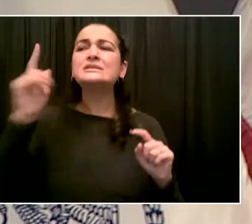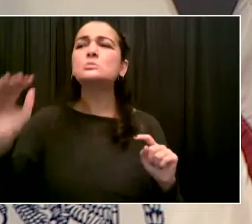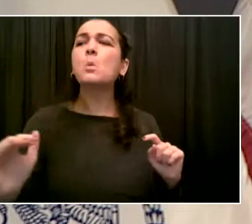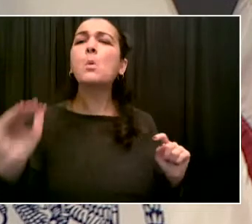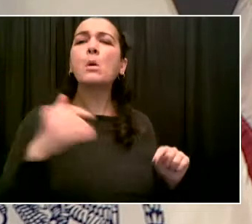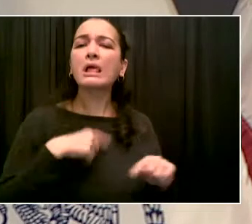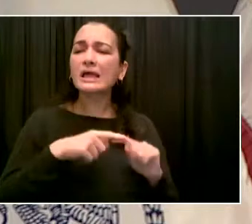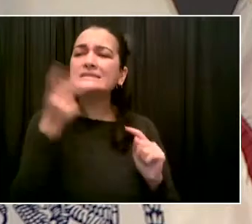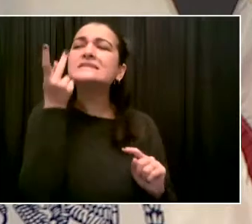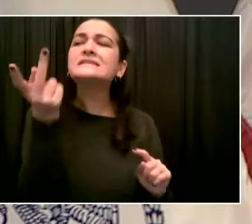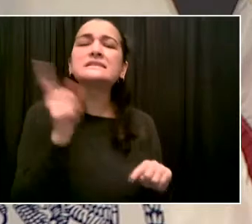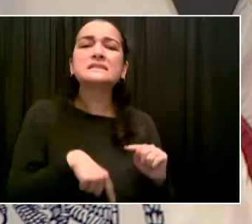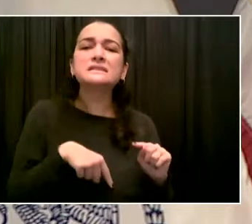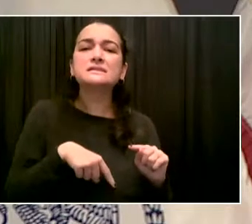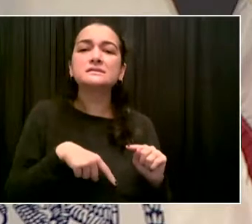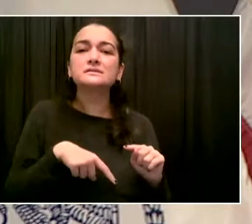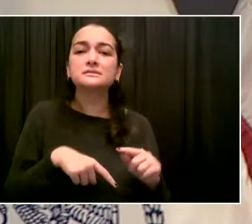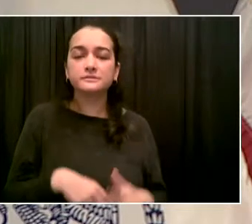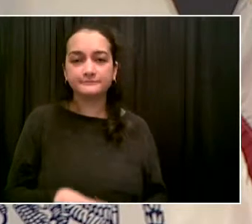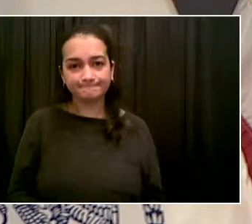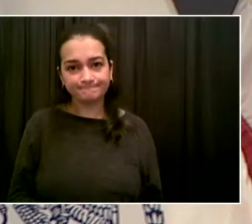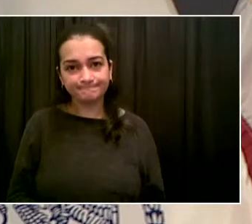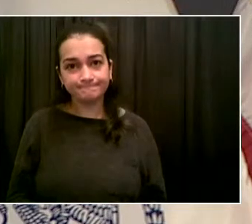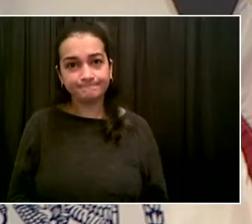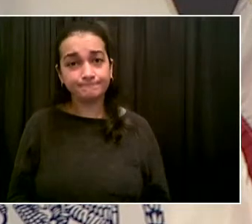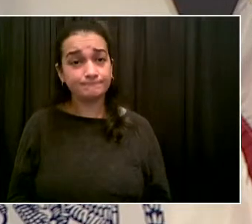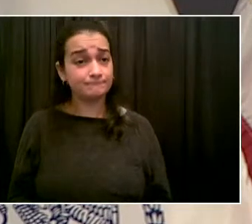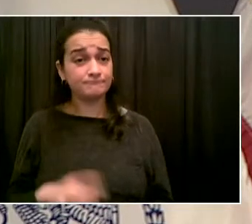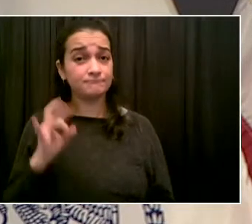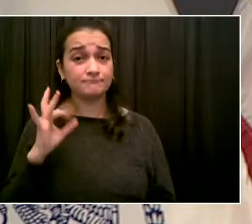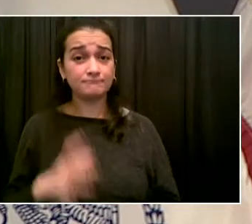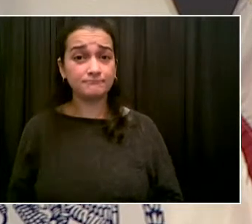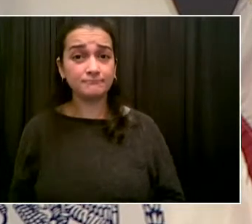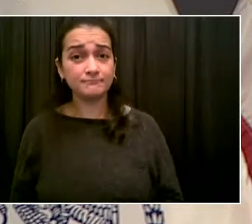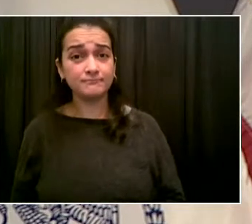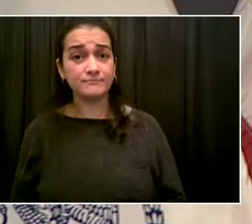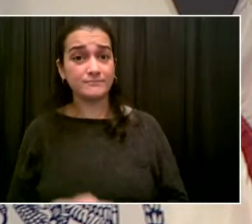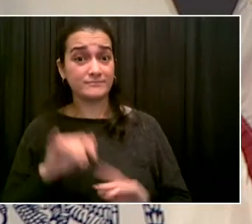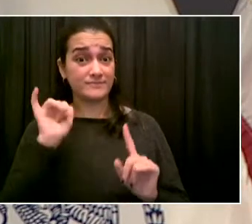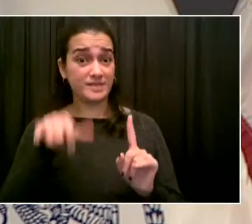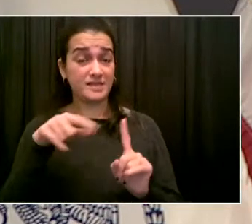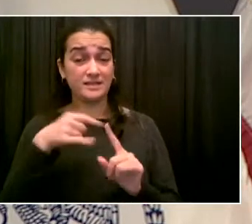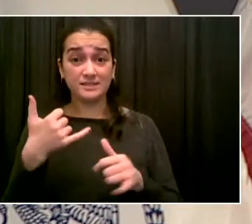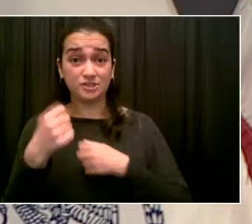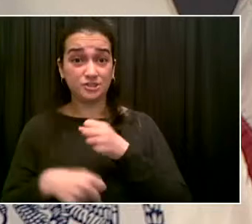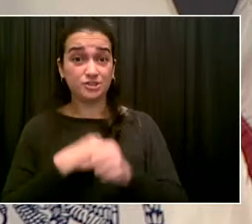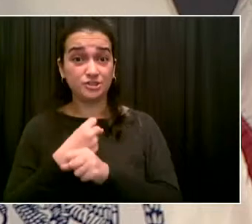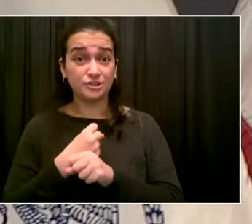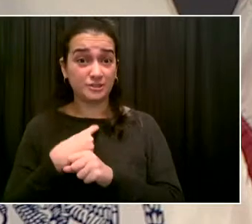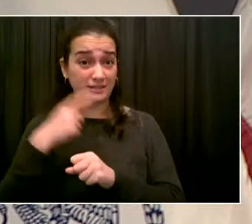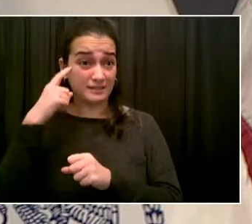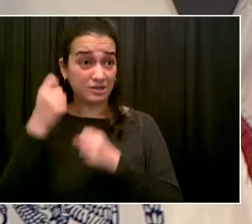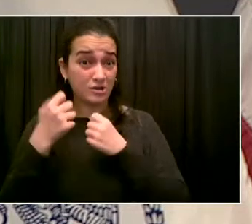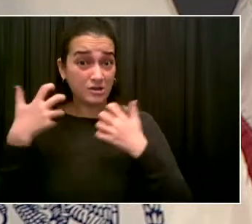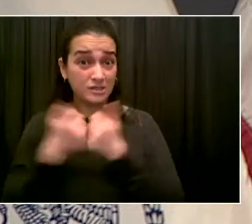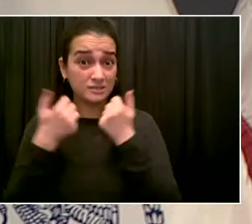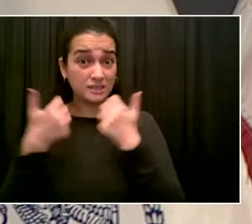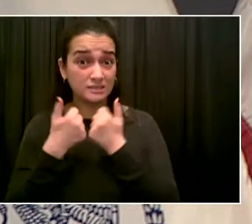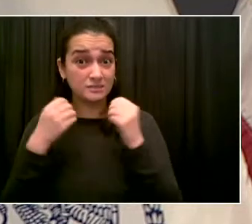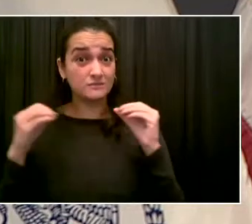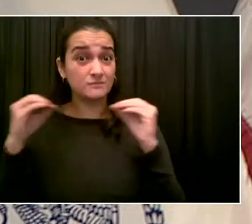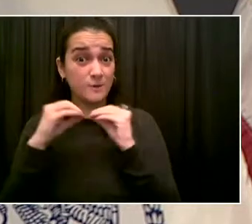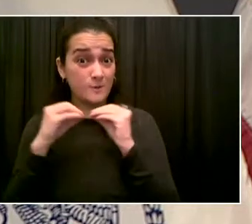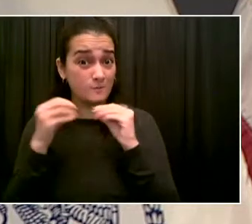worse, given how many pedestrians have already been killed in New York City, part of a national trend. So this suggests a serious public health